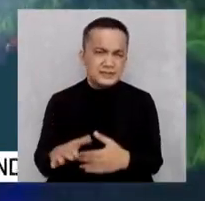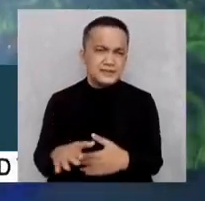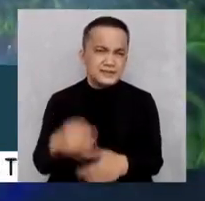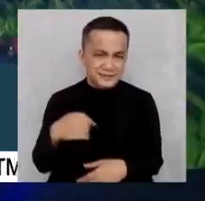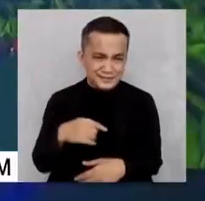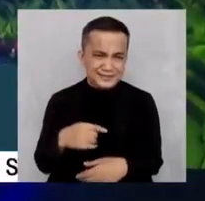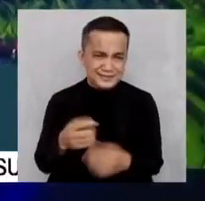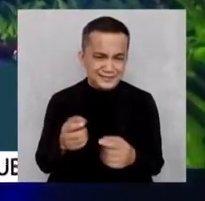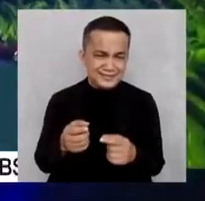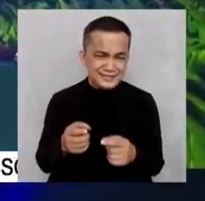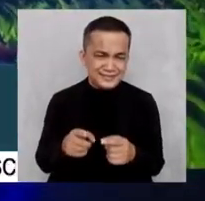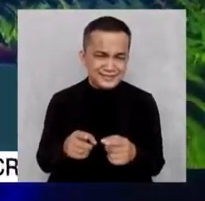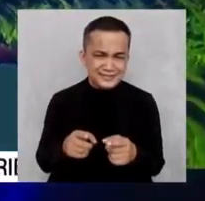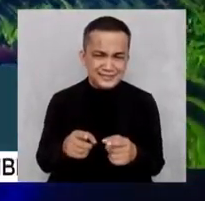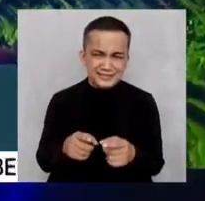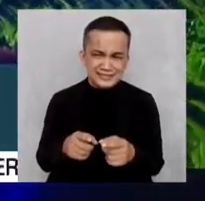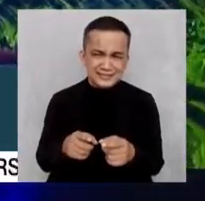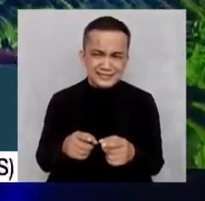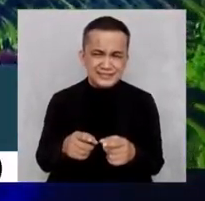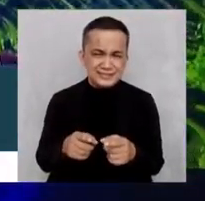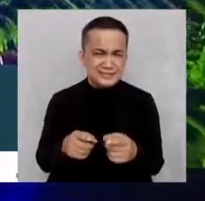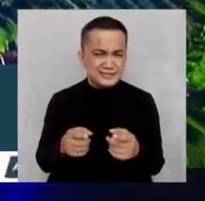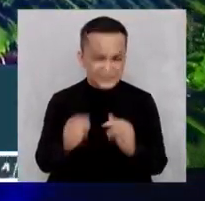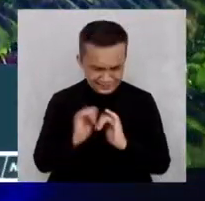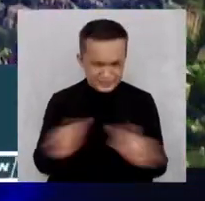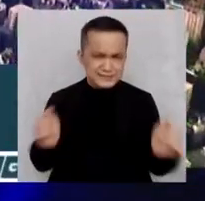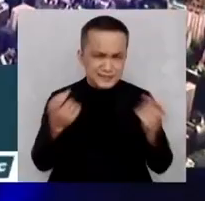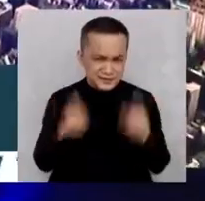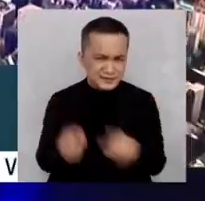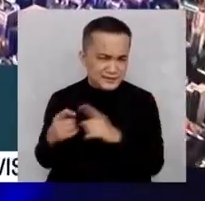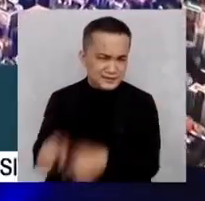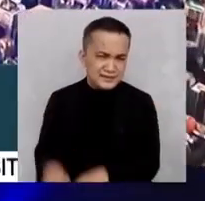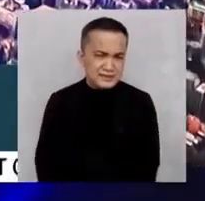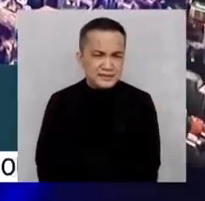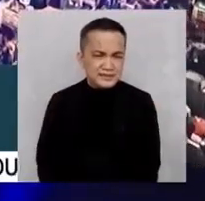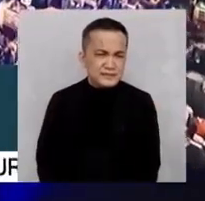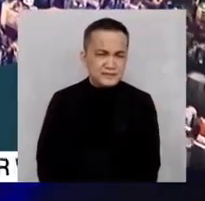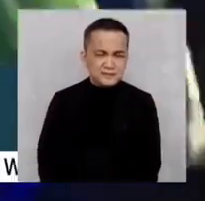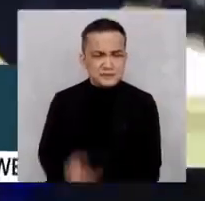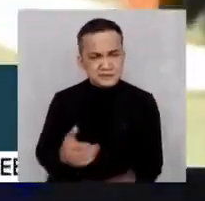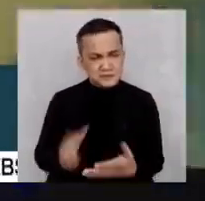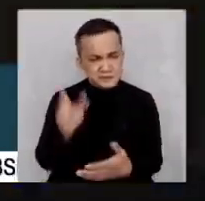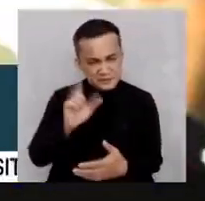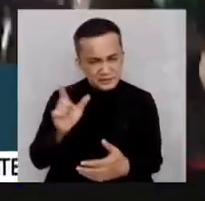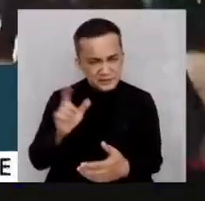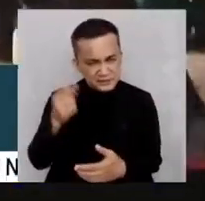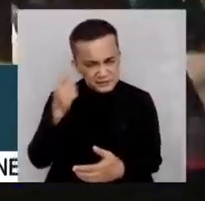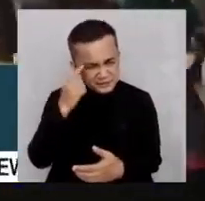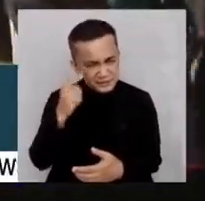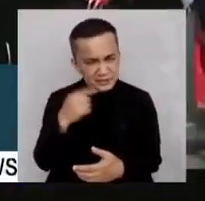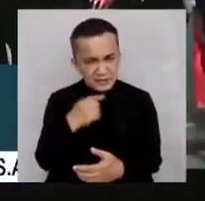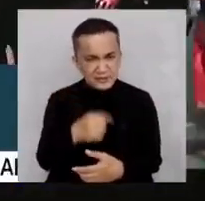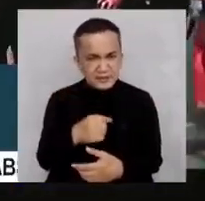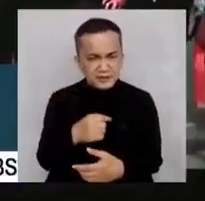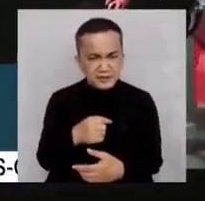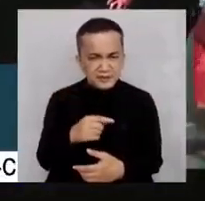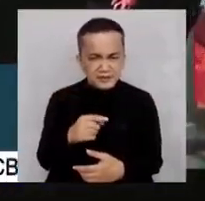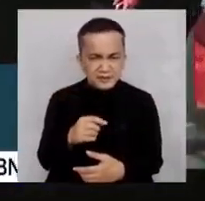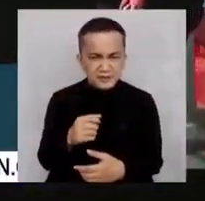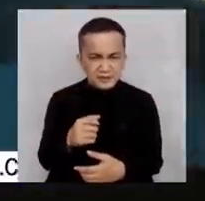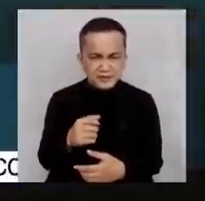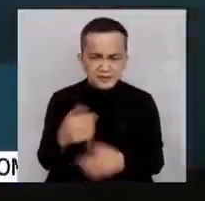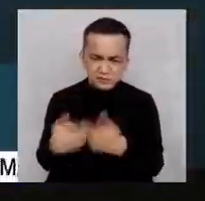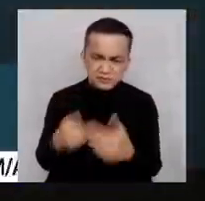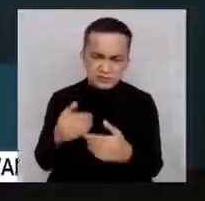it still happened. So maybe it's high time for us to know, maybe there's something wrong with the DOT process